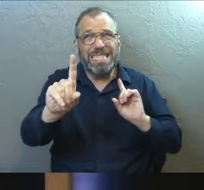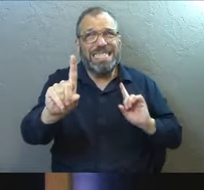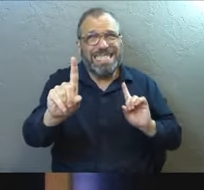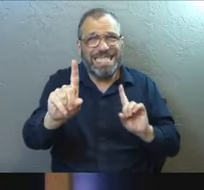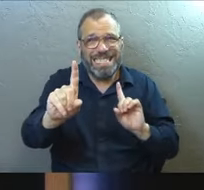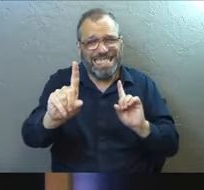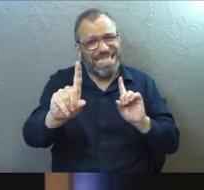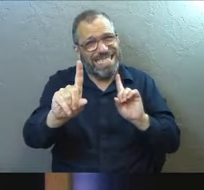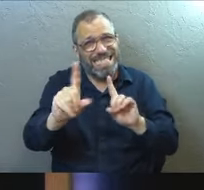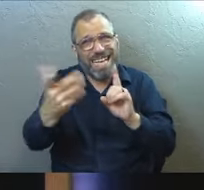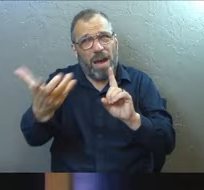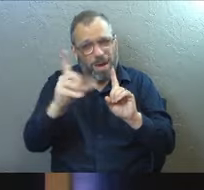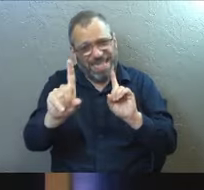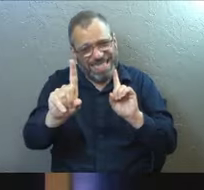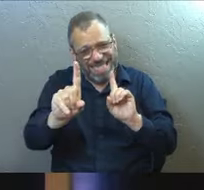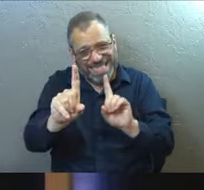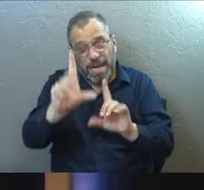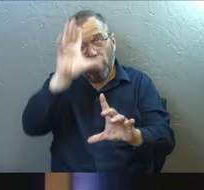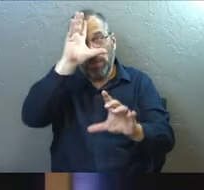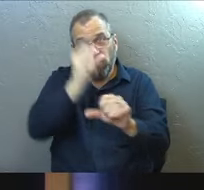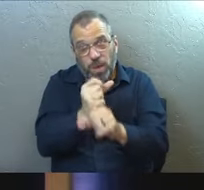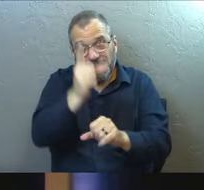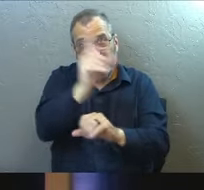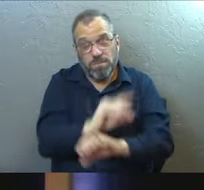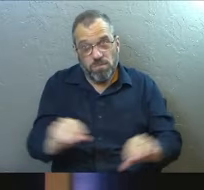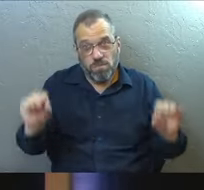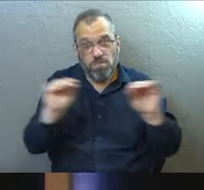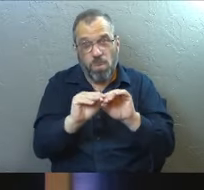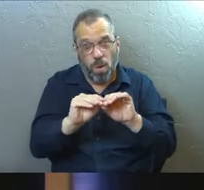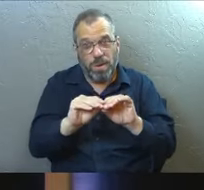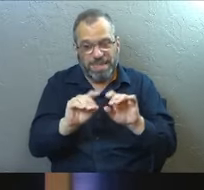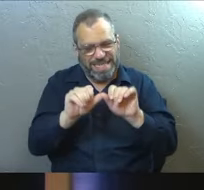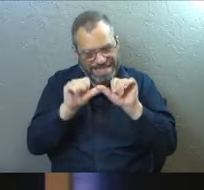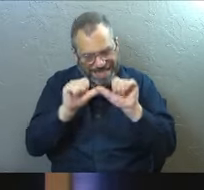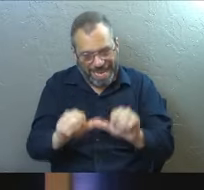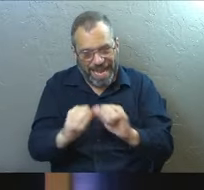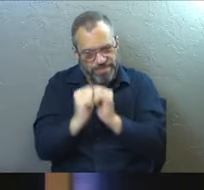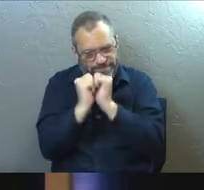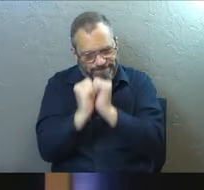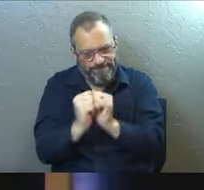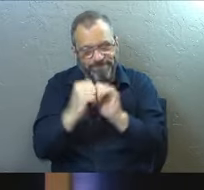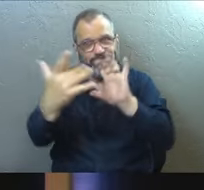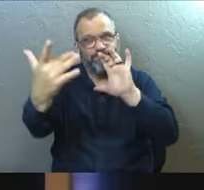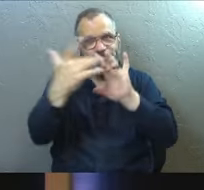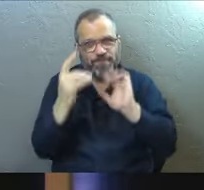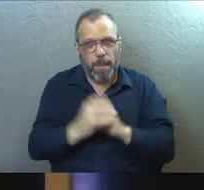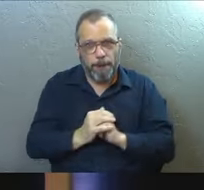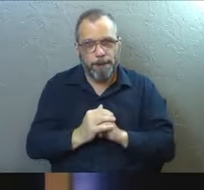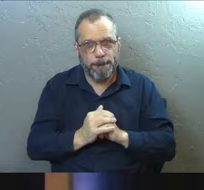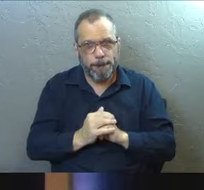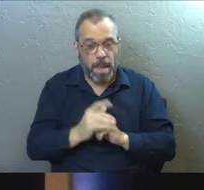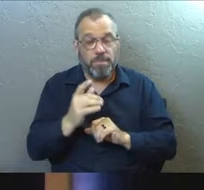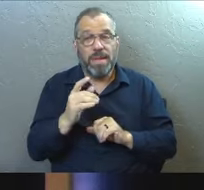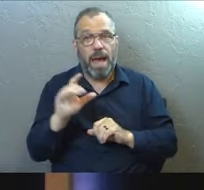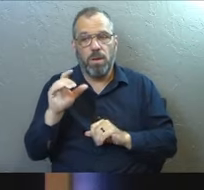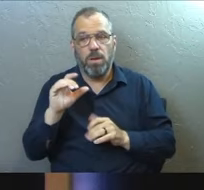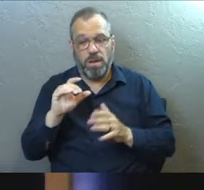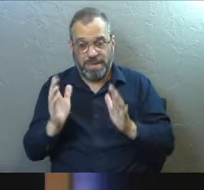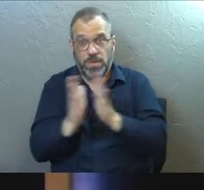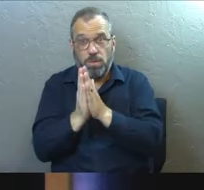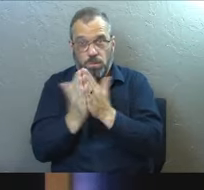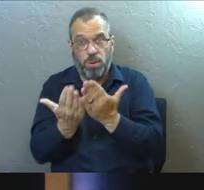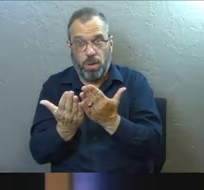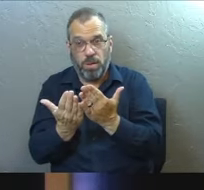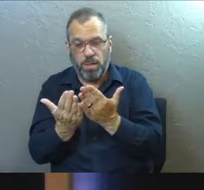to God. I wanna trust him more. So stay connected. I'm gonna read a quote for us now from this